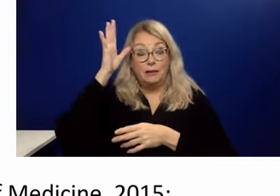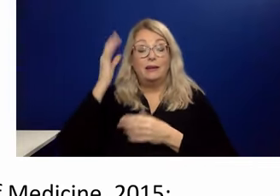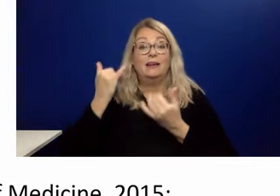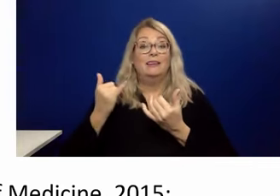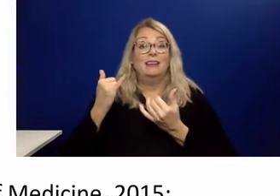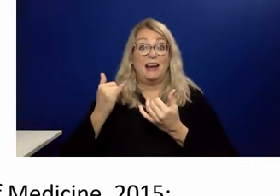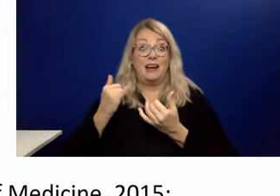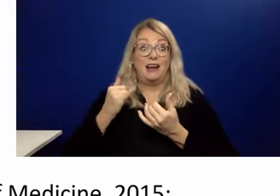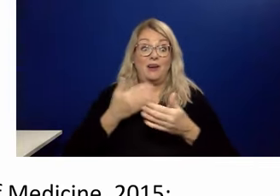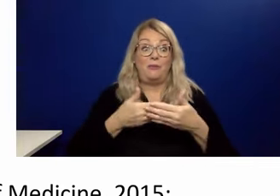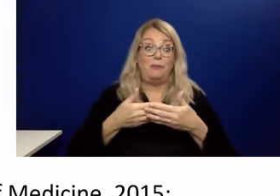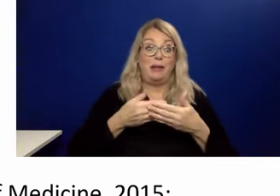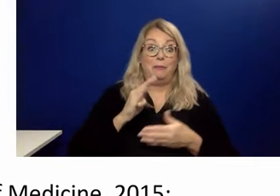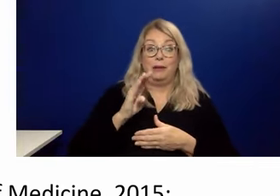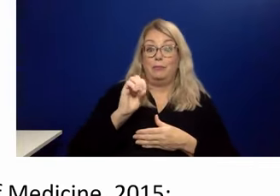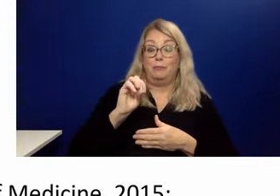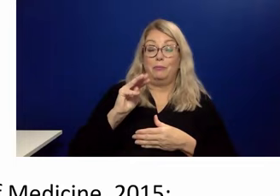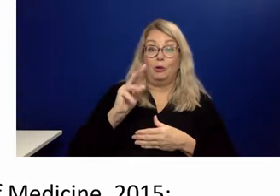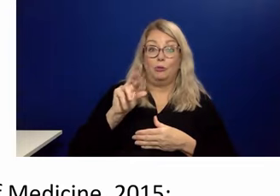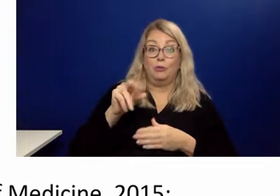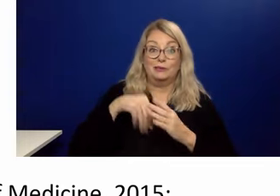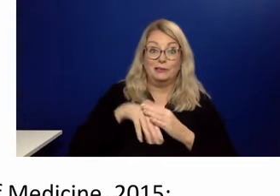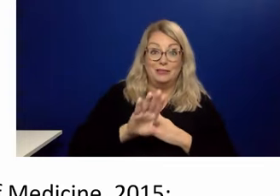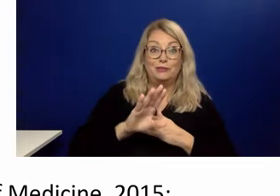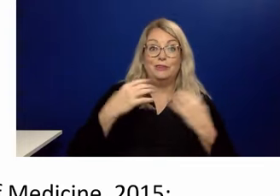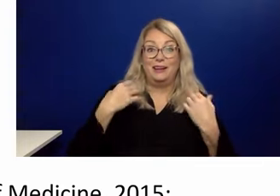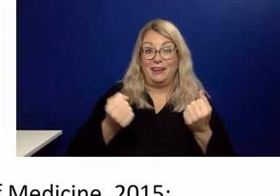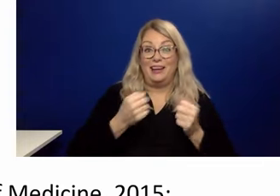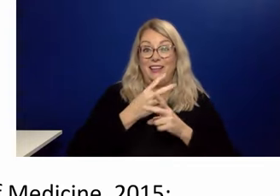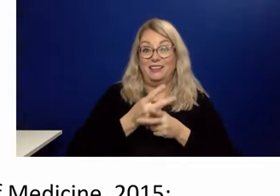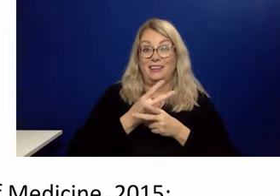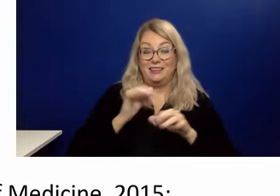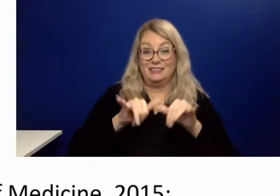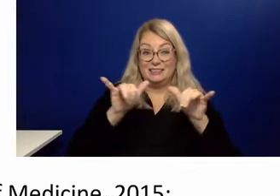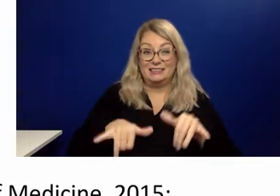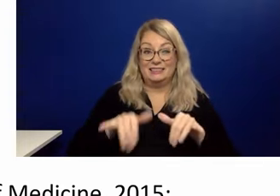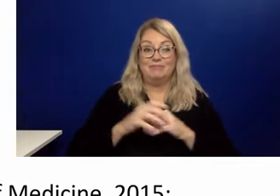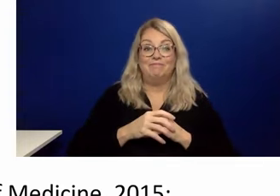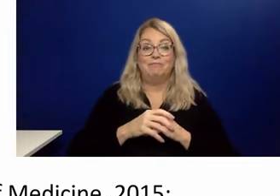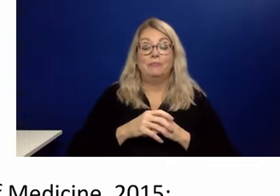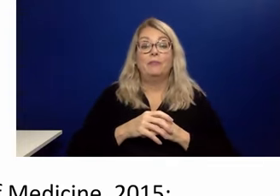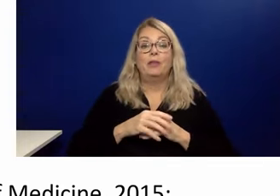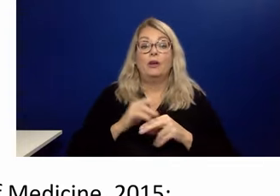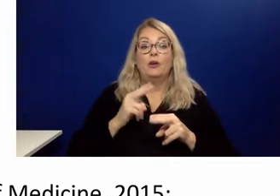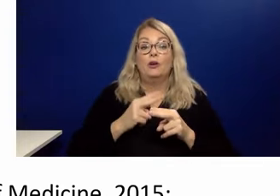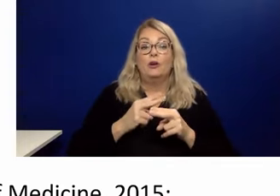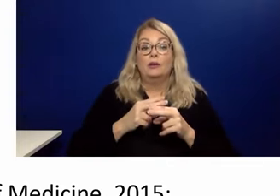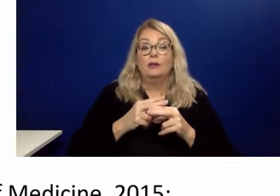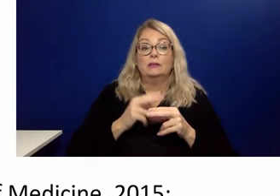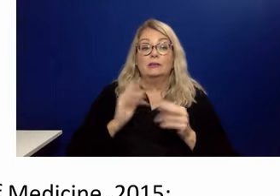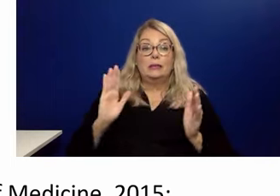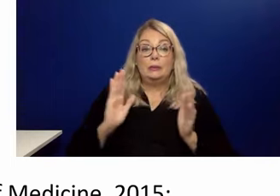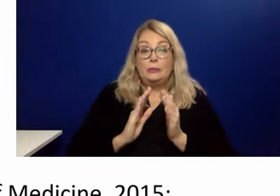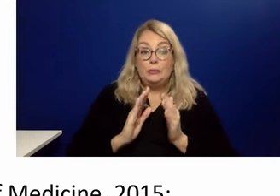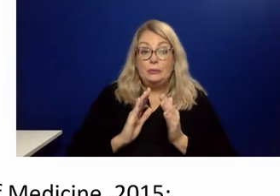the healthcare system. Shorter hospital stays, chronic and terminal illnesses are now they're